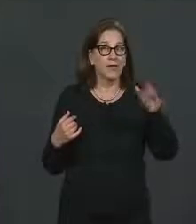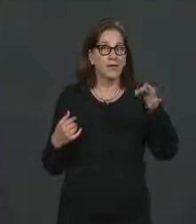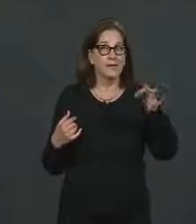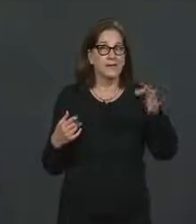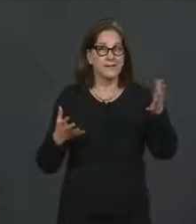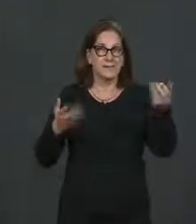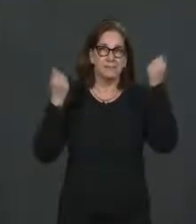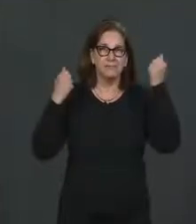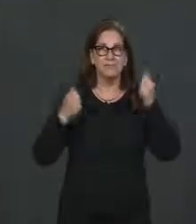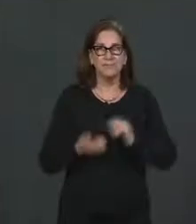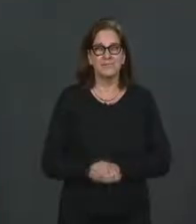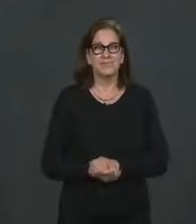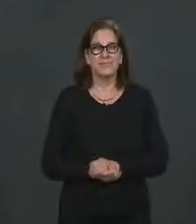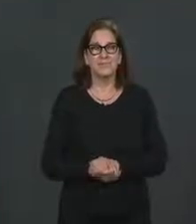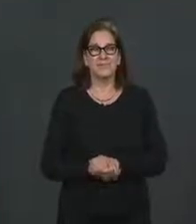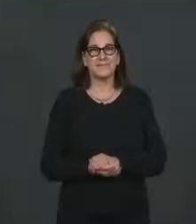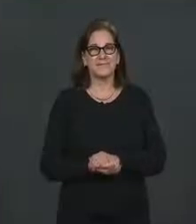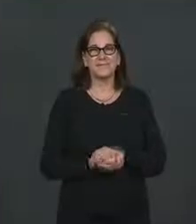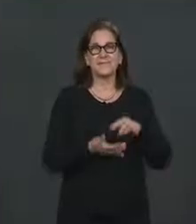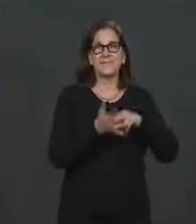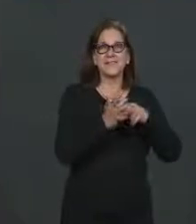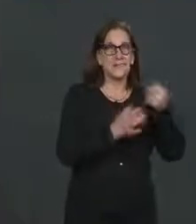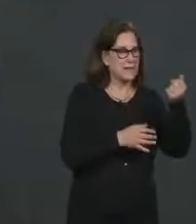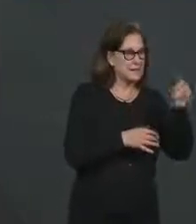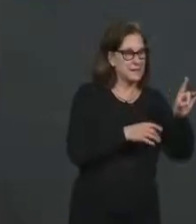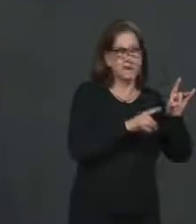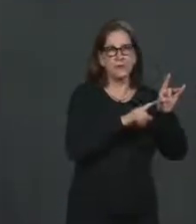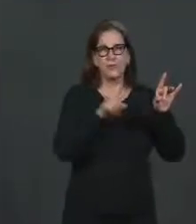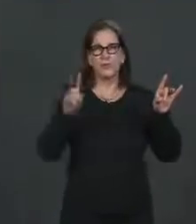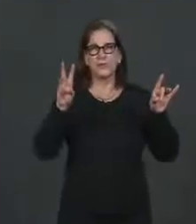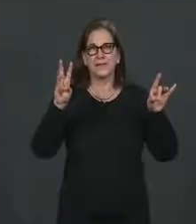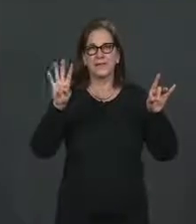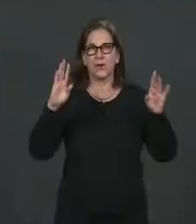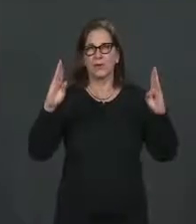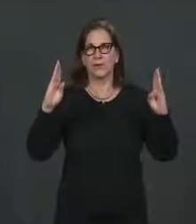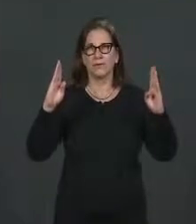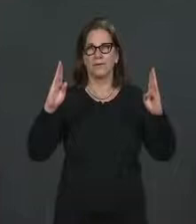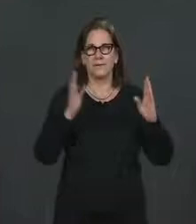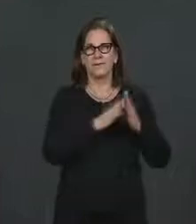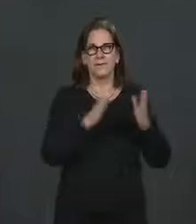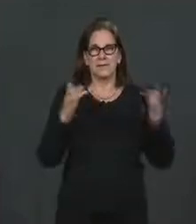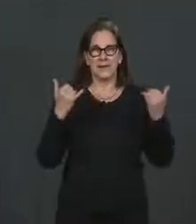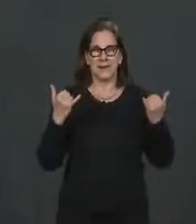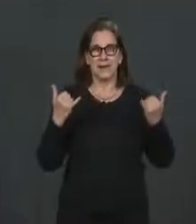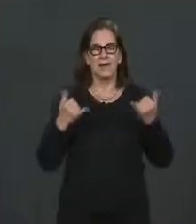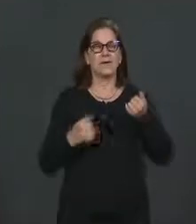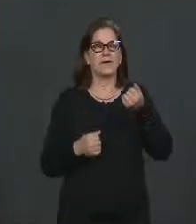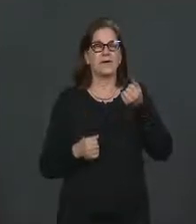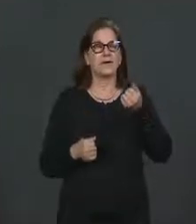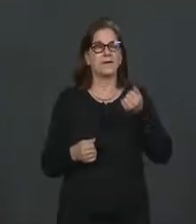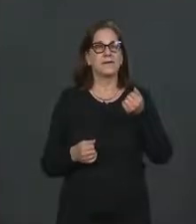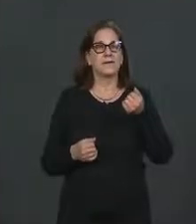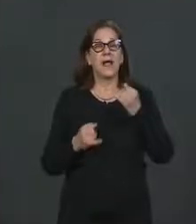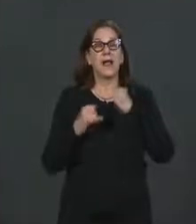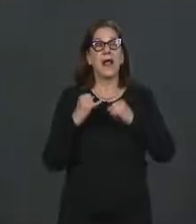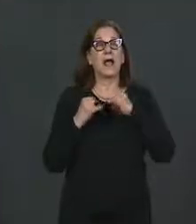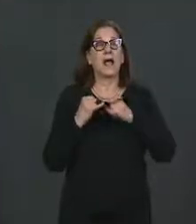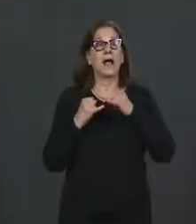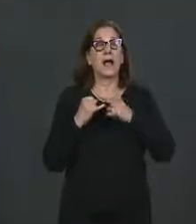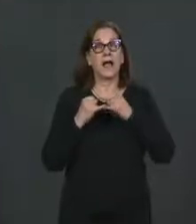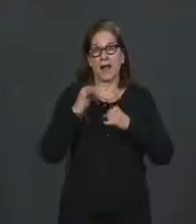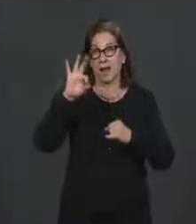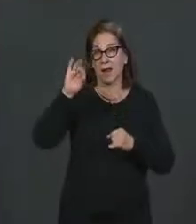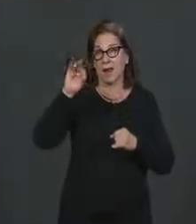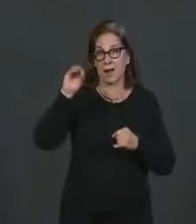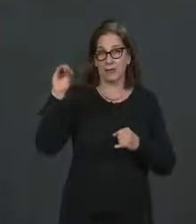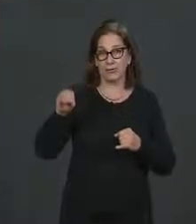Finally, 10% will be eligible no later than, the final 10% will be eligible no later